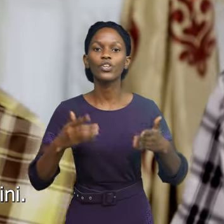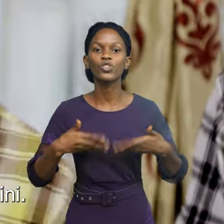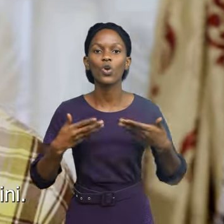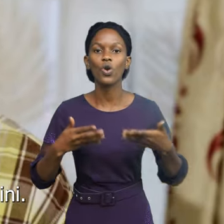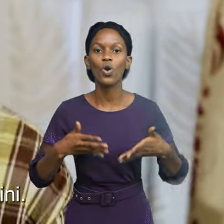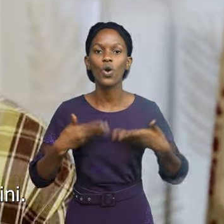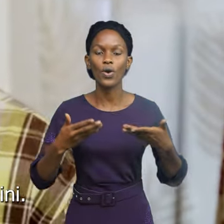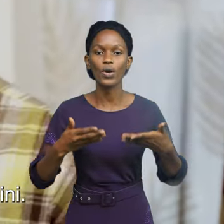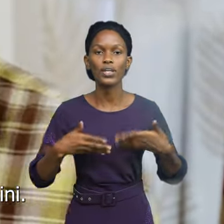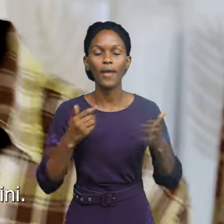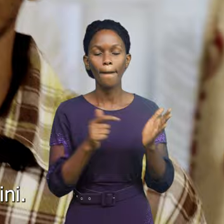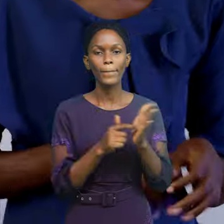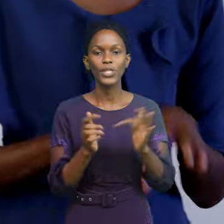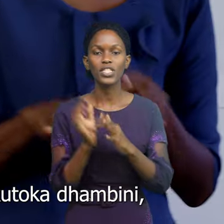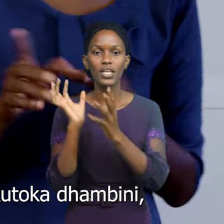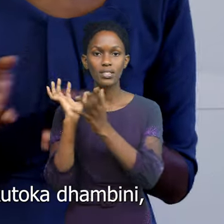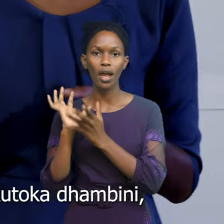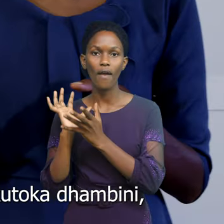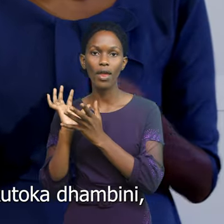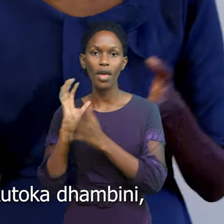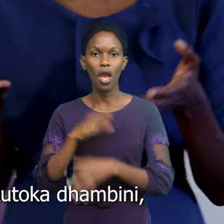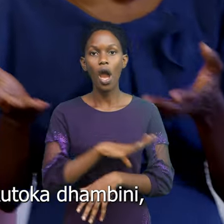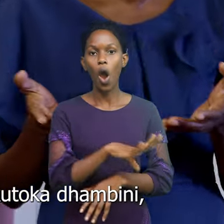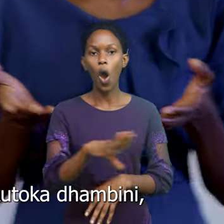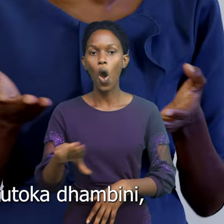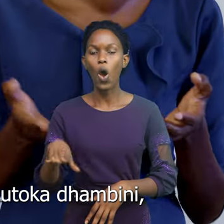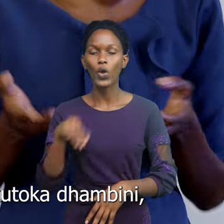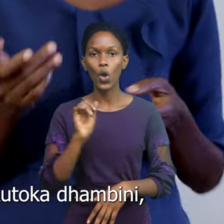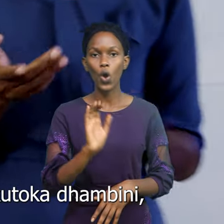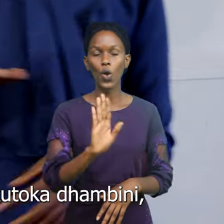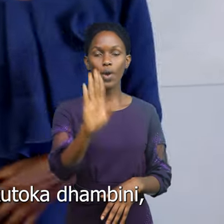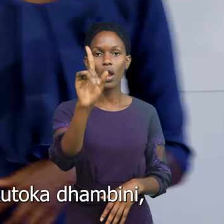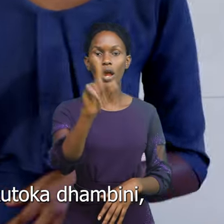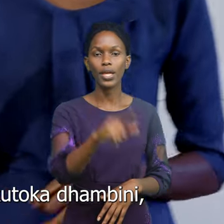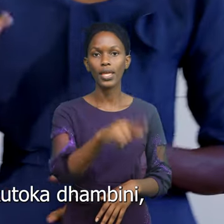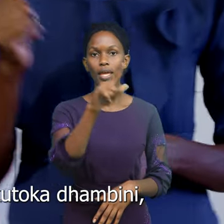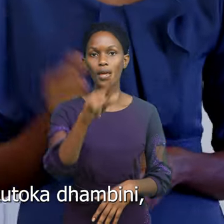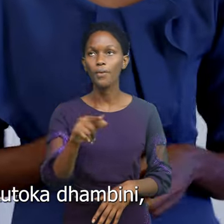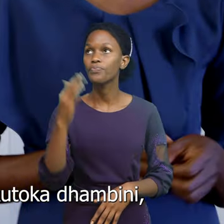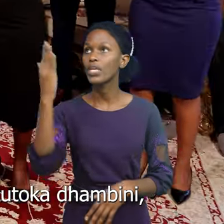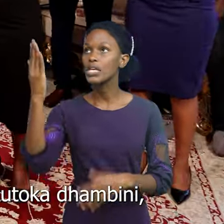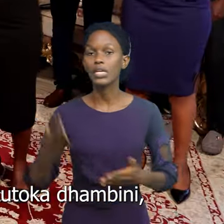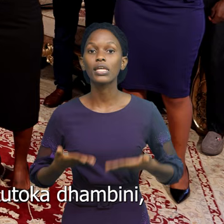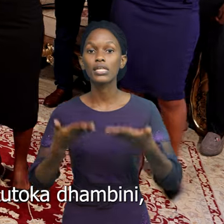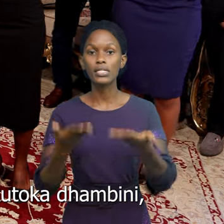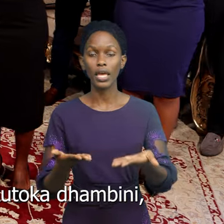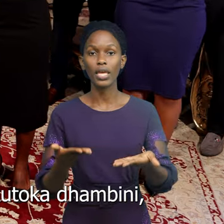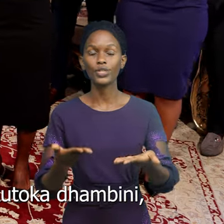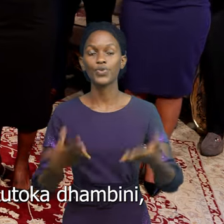say rejoice. Jesus current all your burdens,